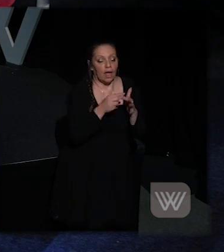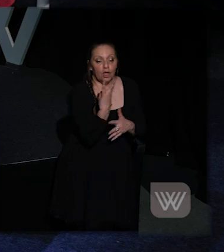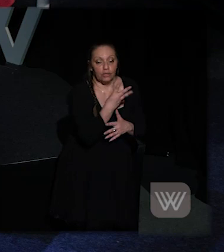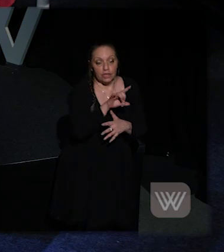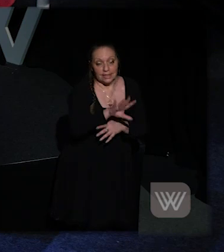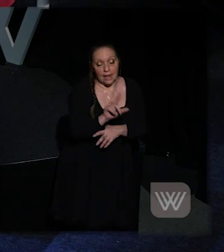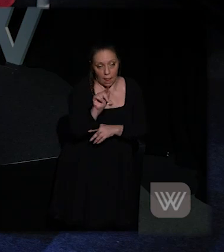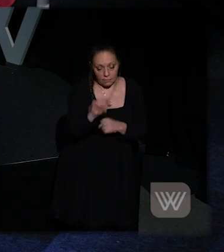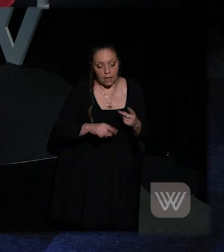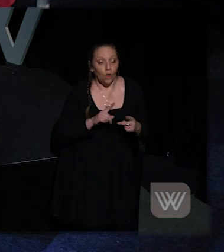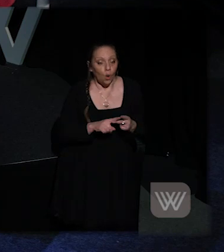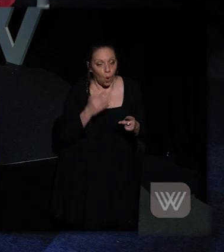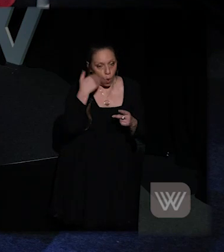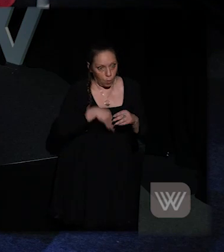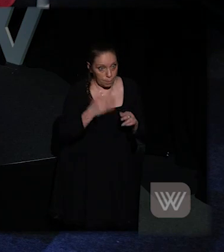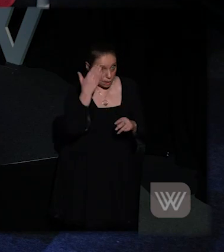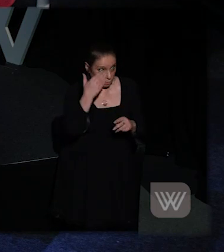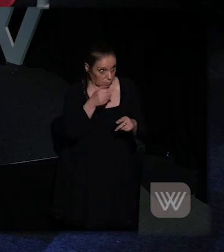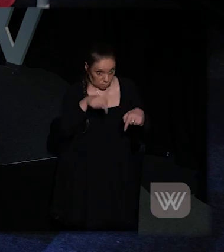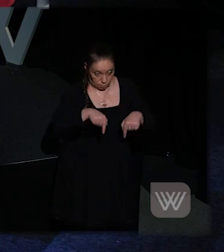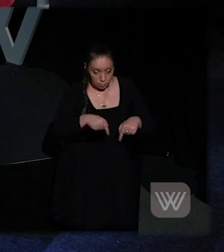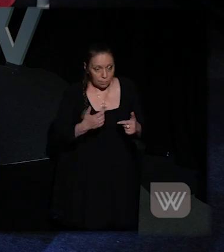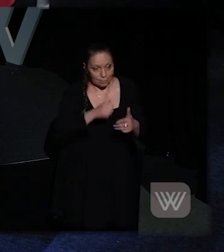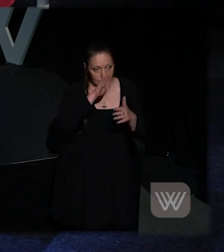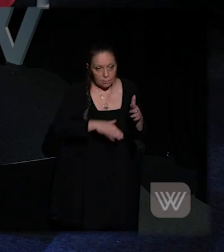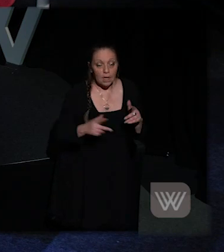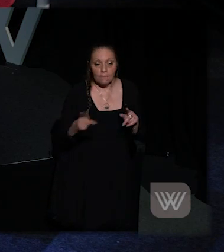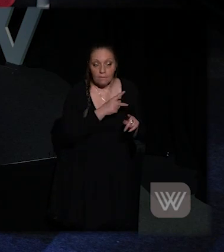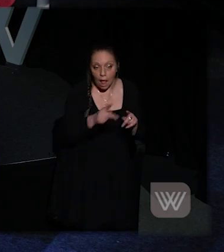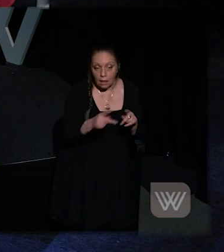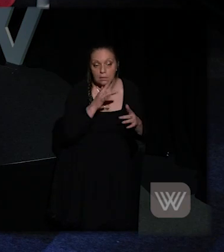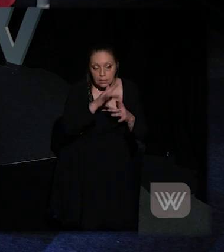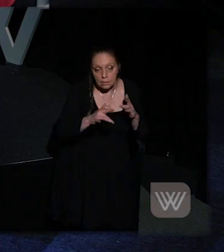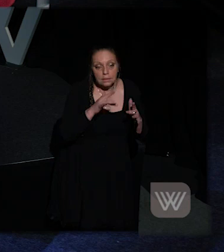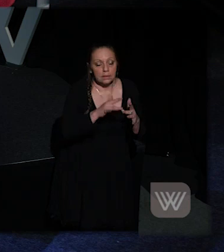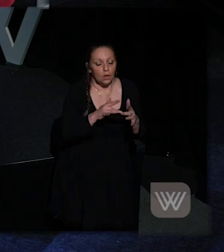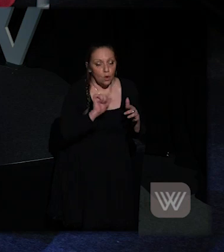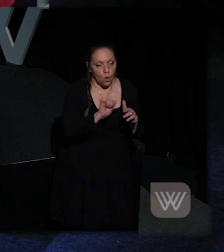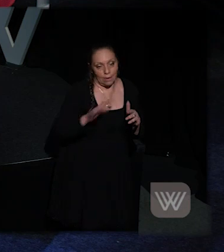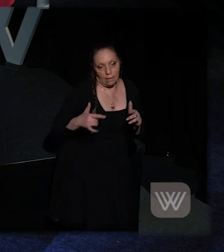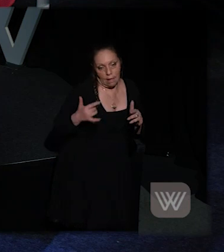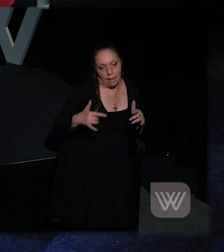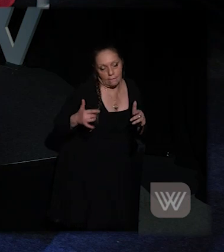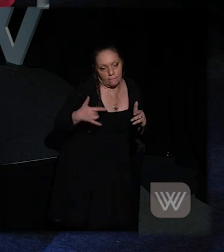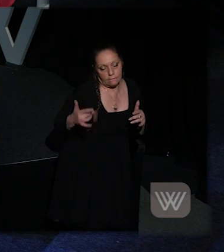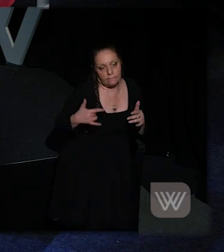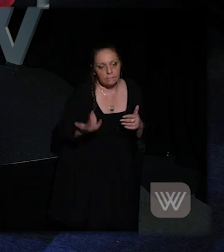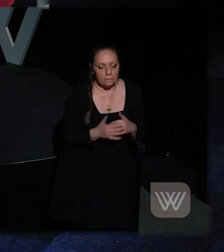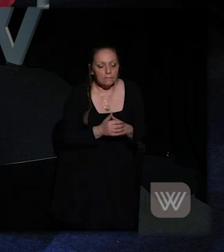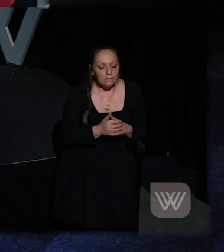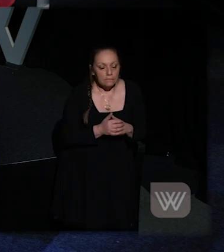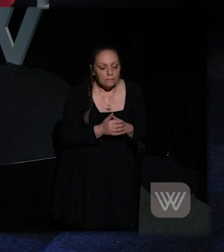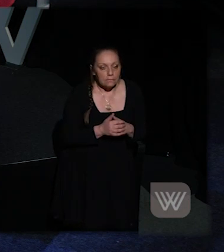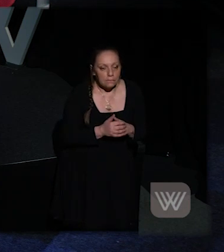13 10 11 or for women in the room who are experiencing violence online or in their own lives, and